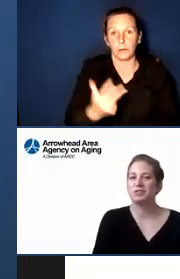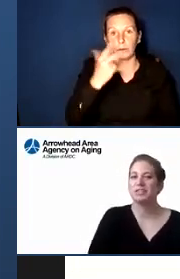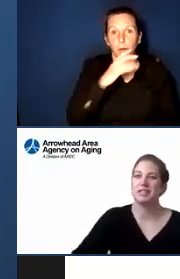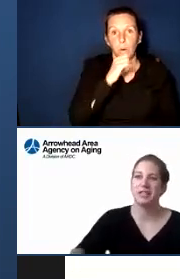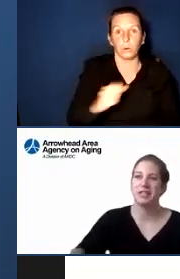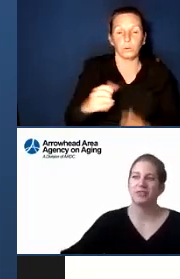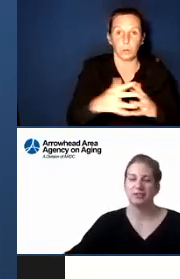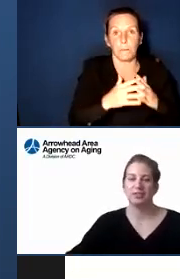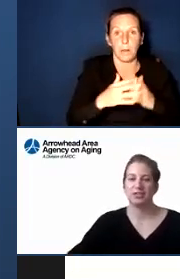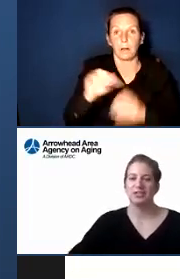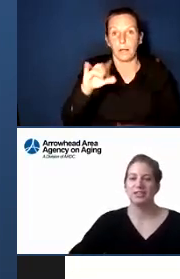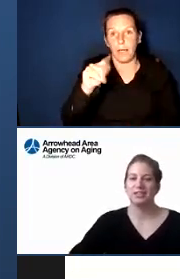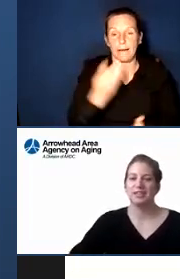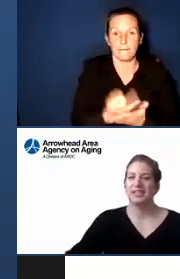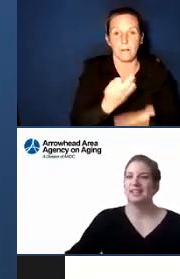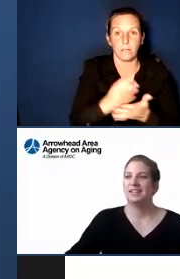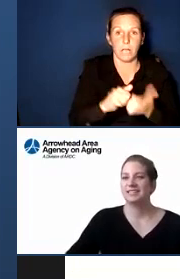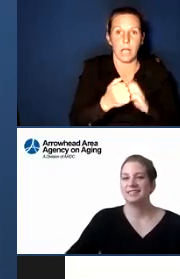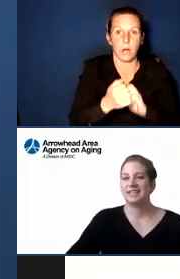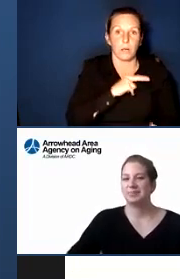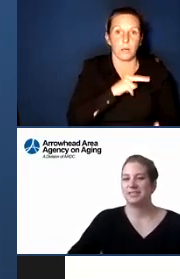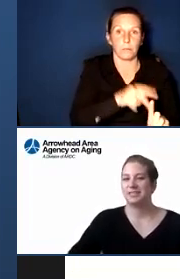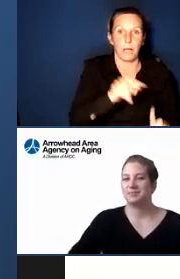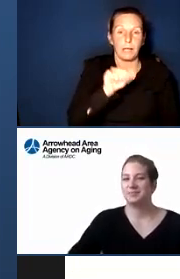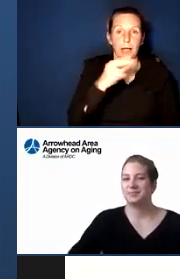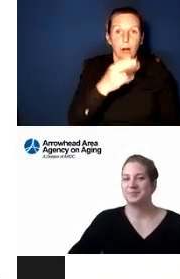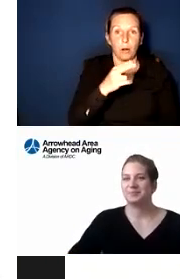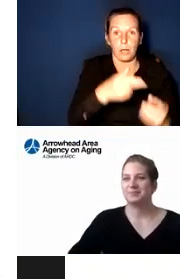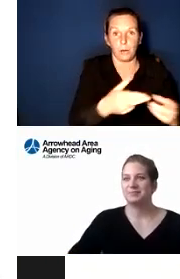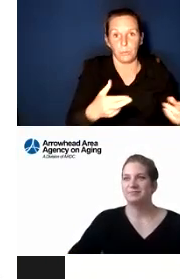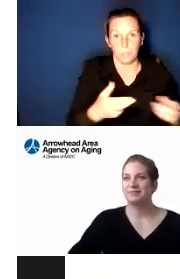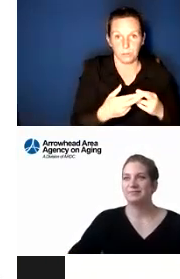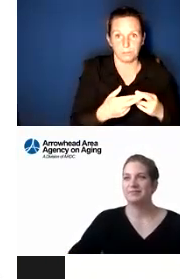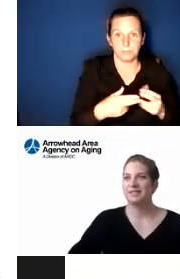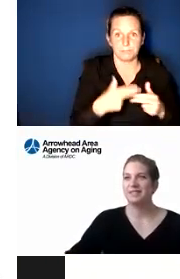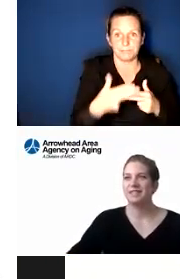we use them in the Arrowhead region. Next slide, please.